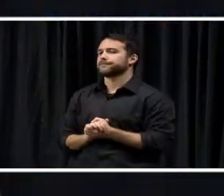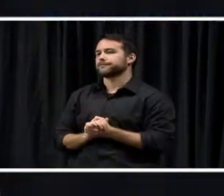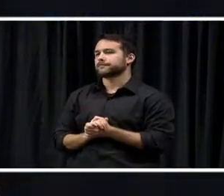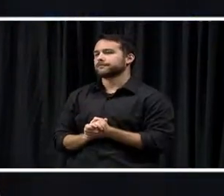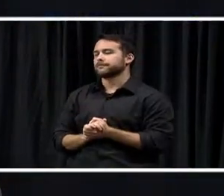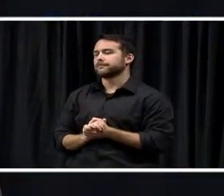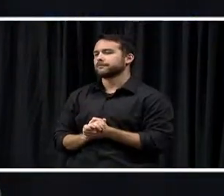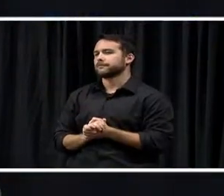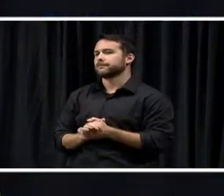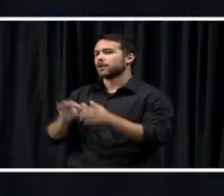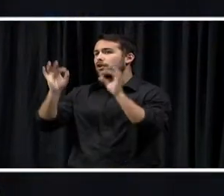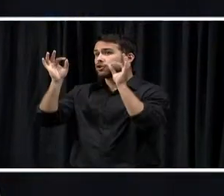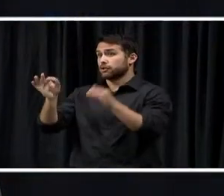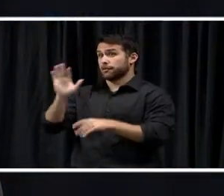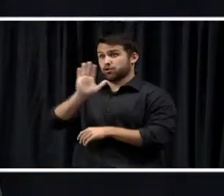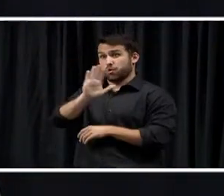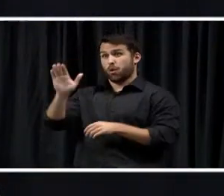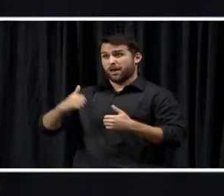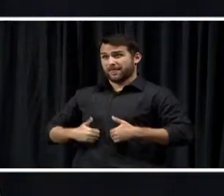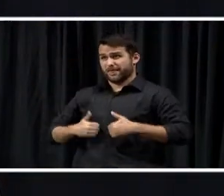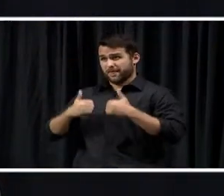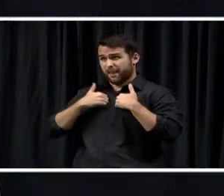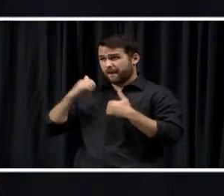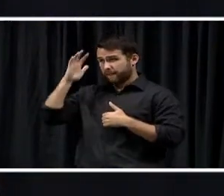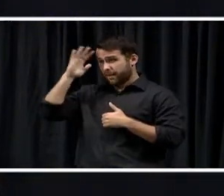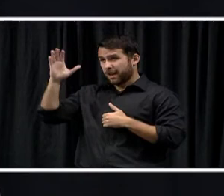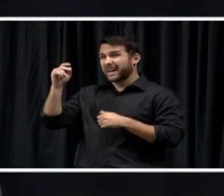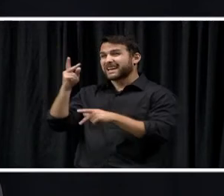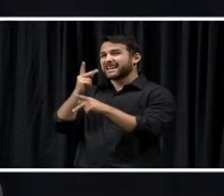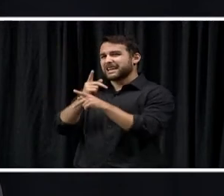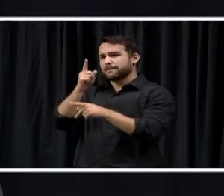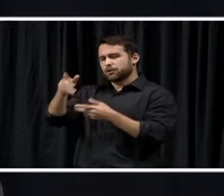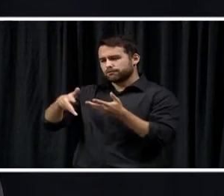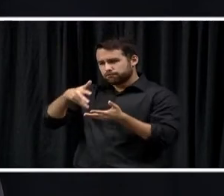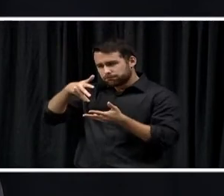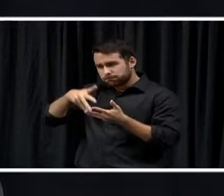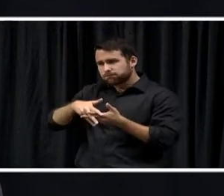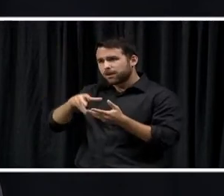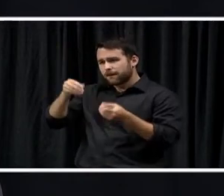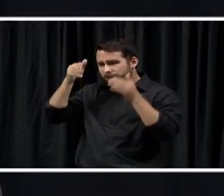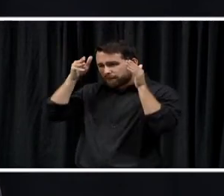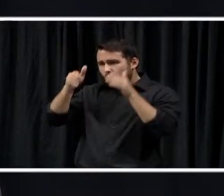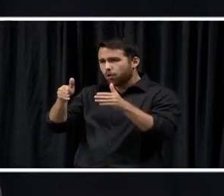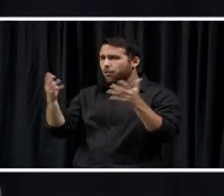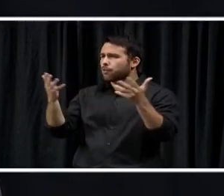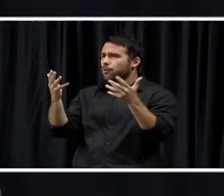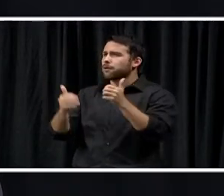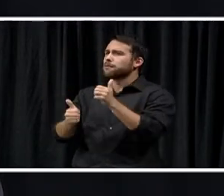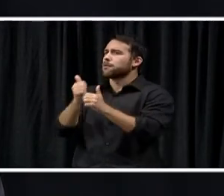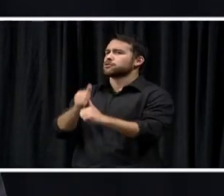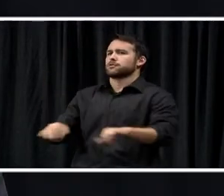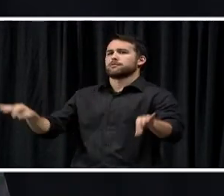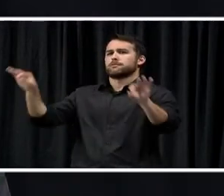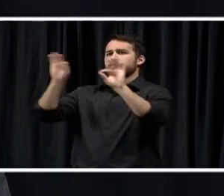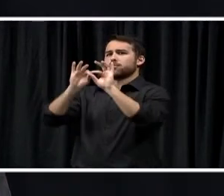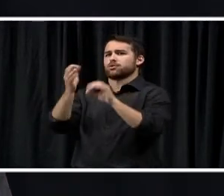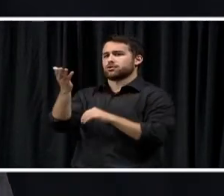Determine your life's philosophy and let it keep you grounded and focused on what is most important to you.